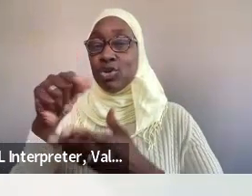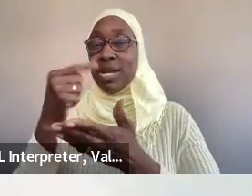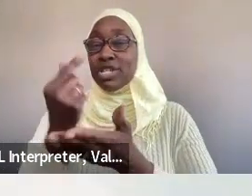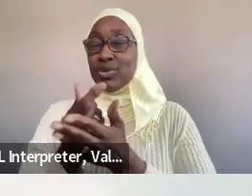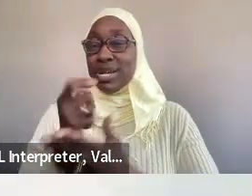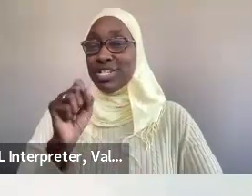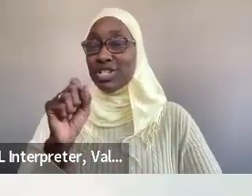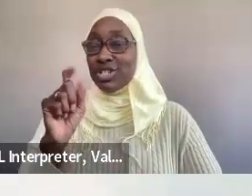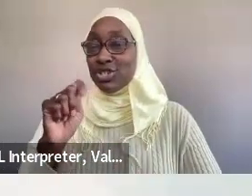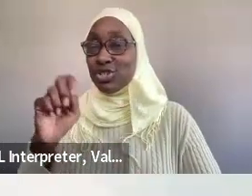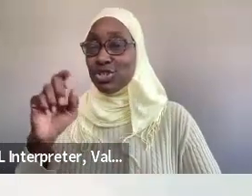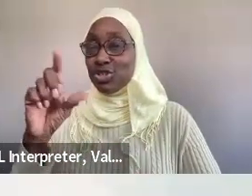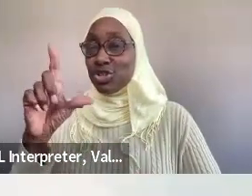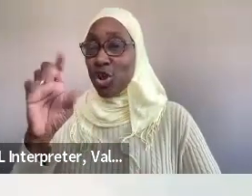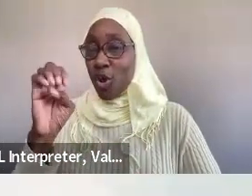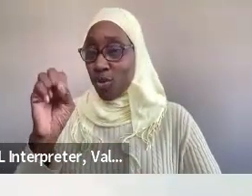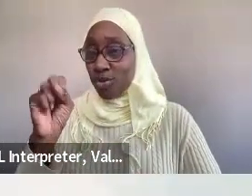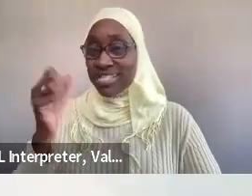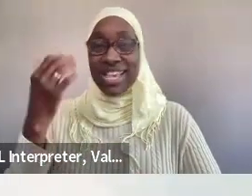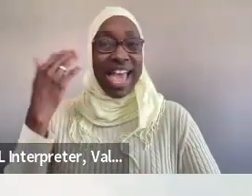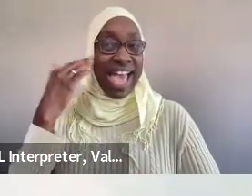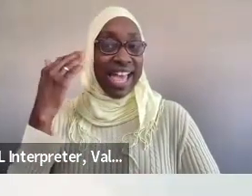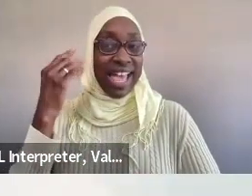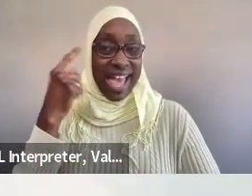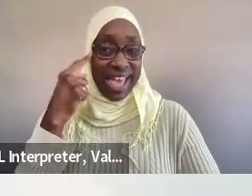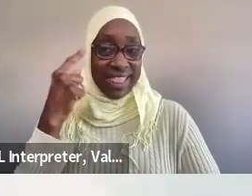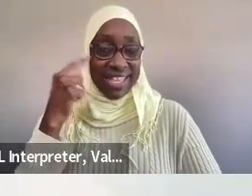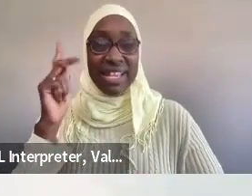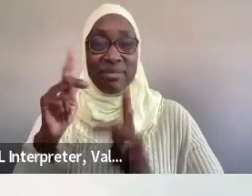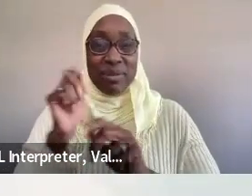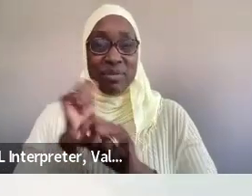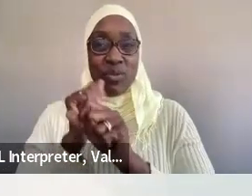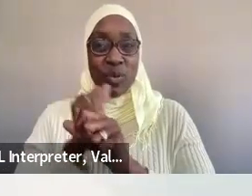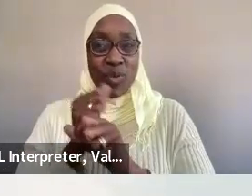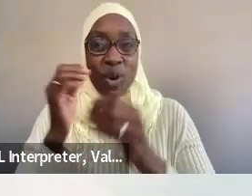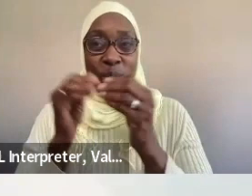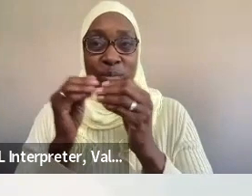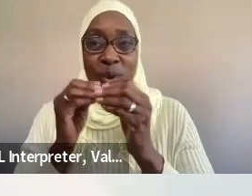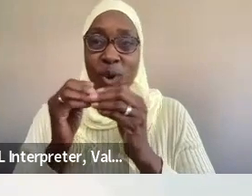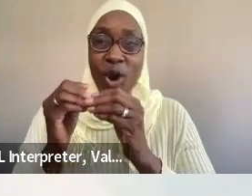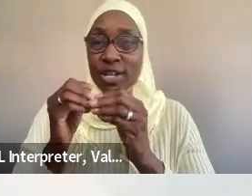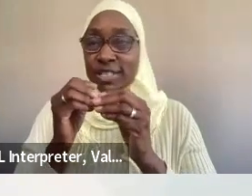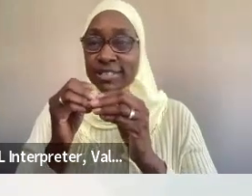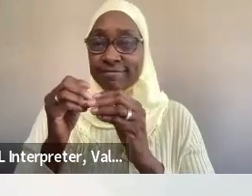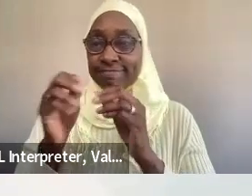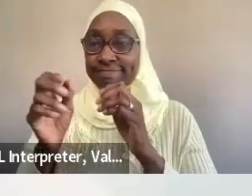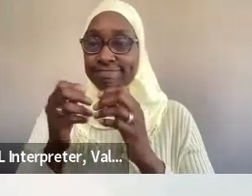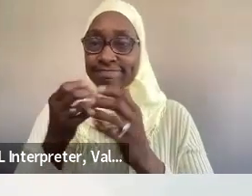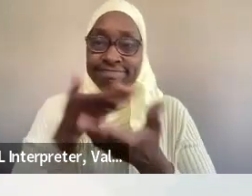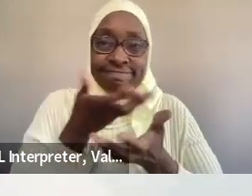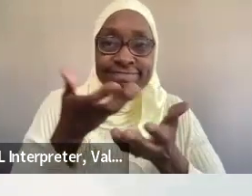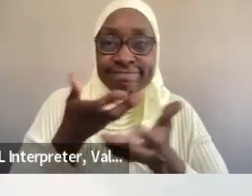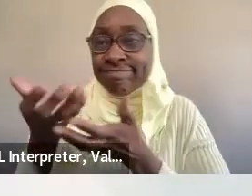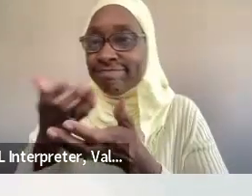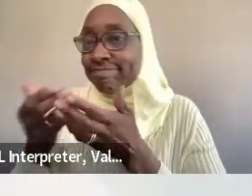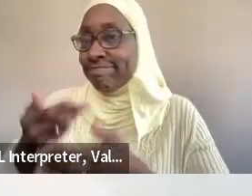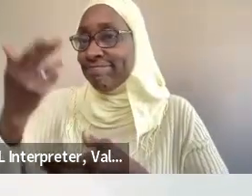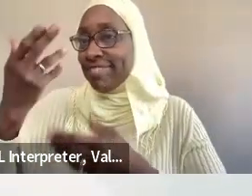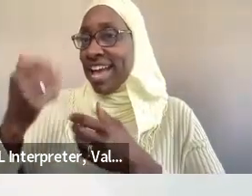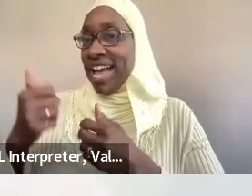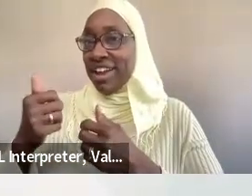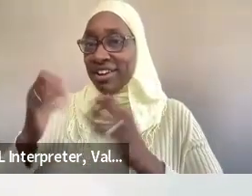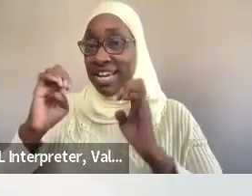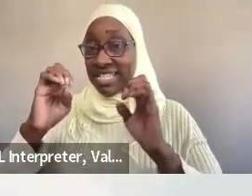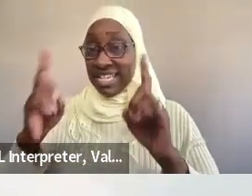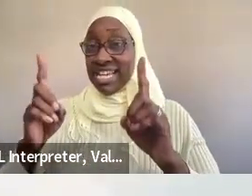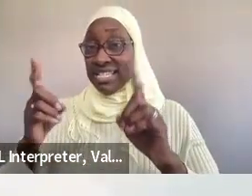harder in many ways, navigating higher education. So we think that our graduating seniors from Diversibility deserve to be